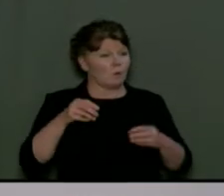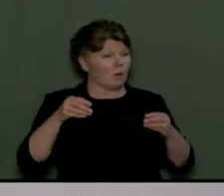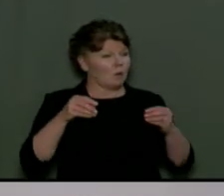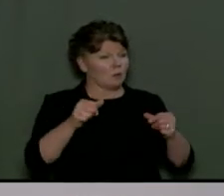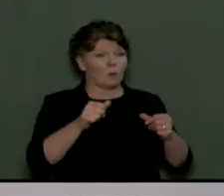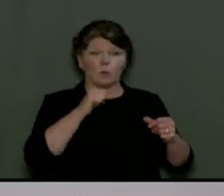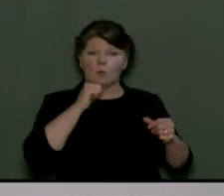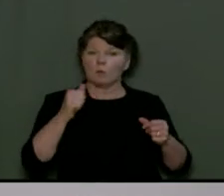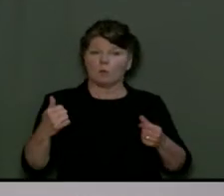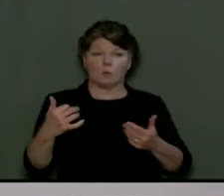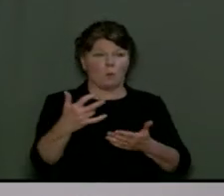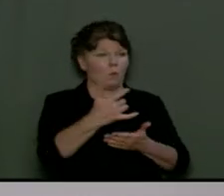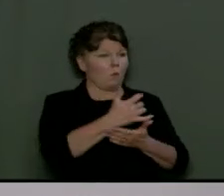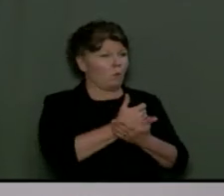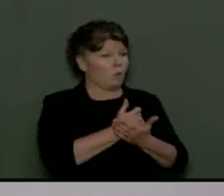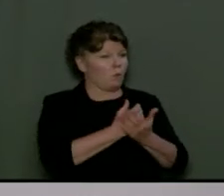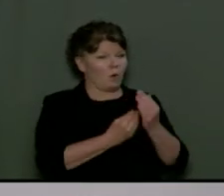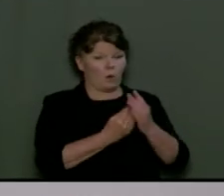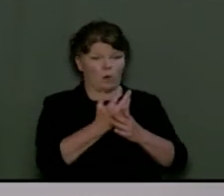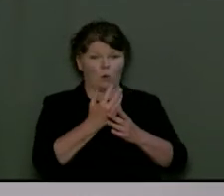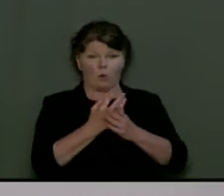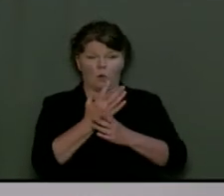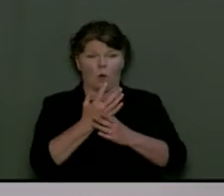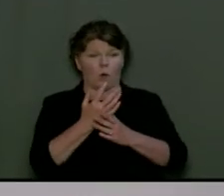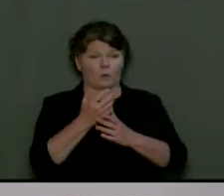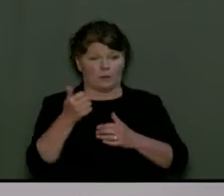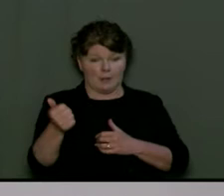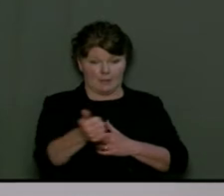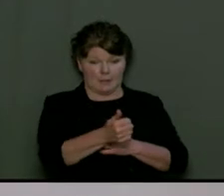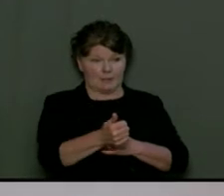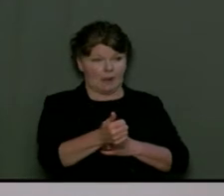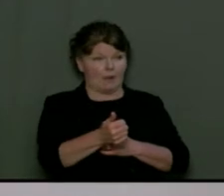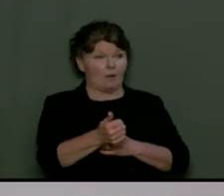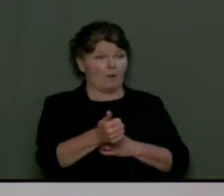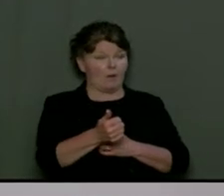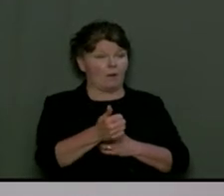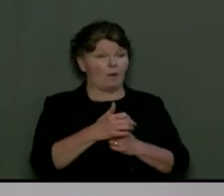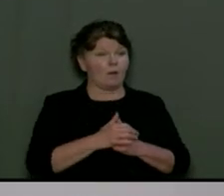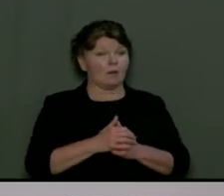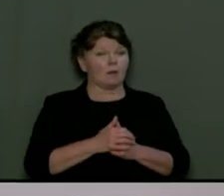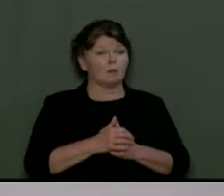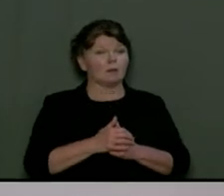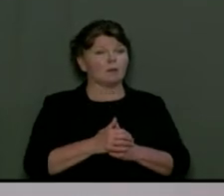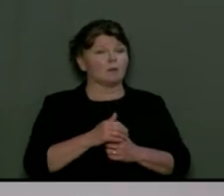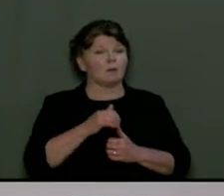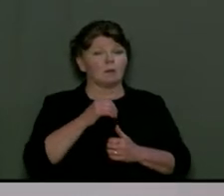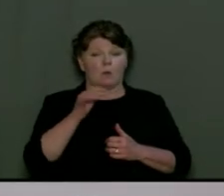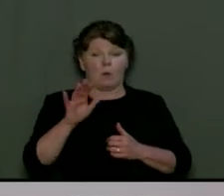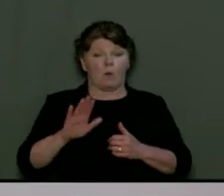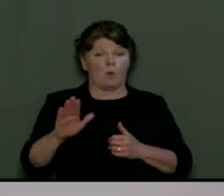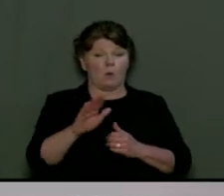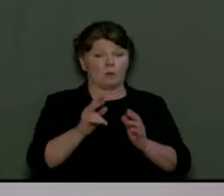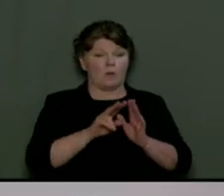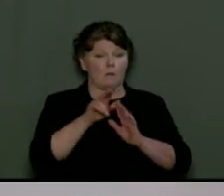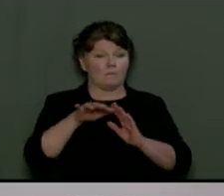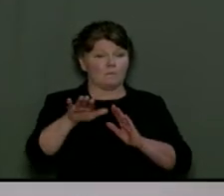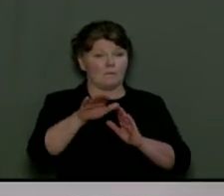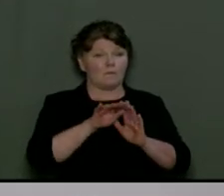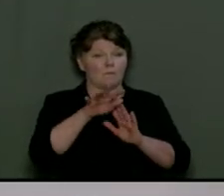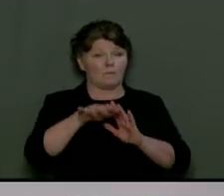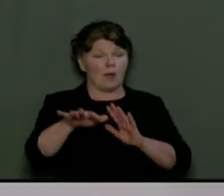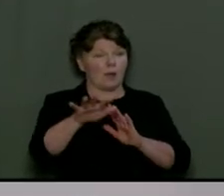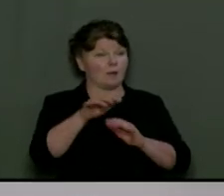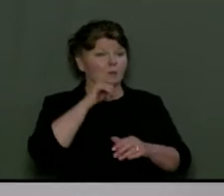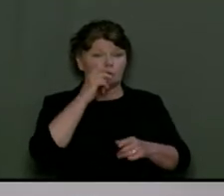do not reap what grows of itself, or harvest the untended vines, for it is